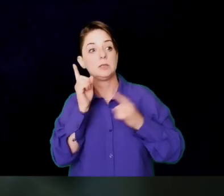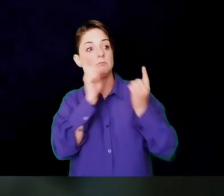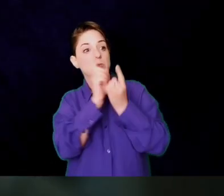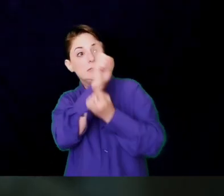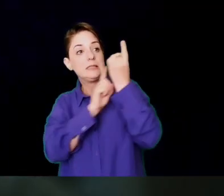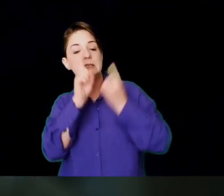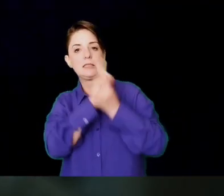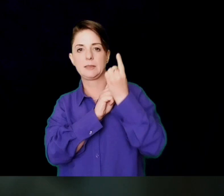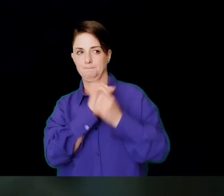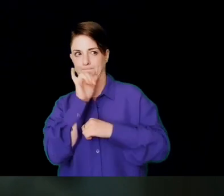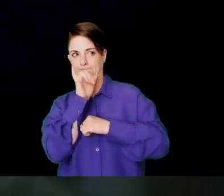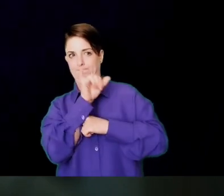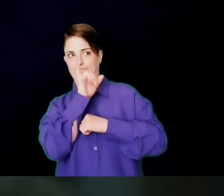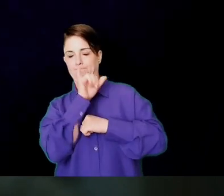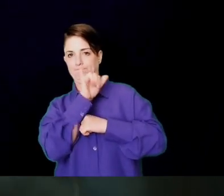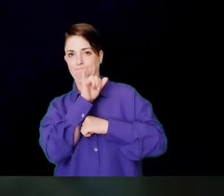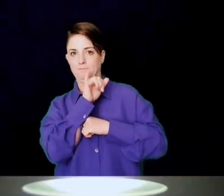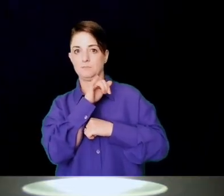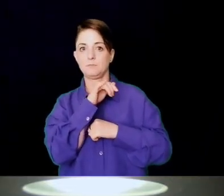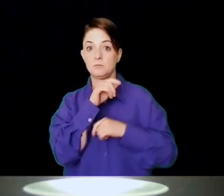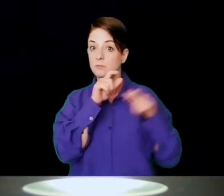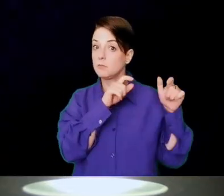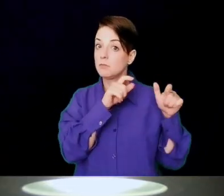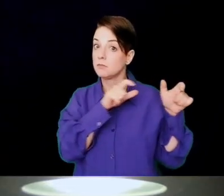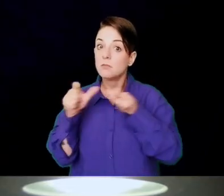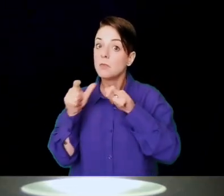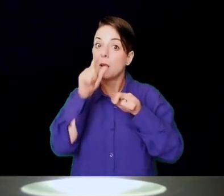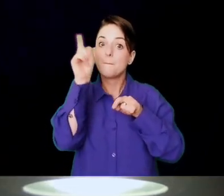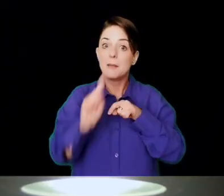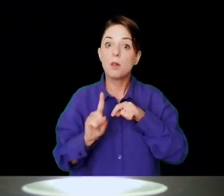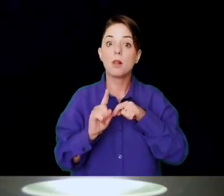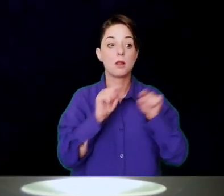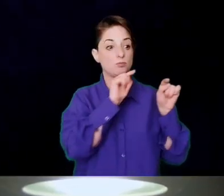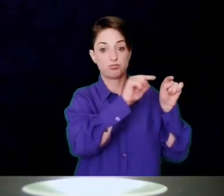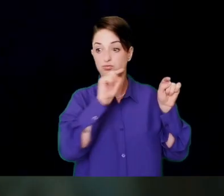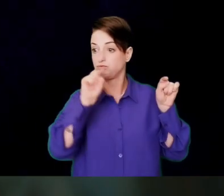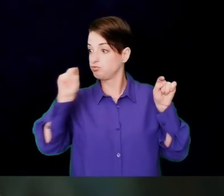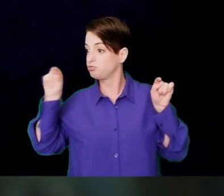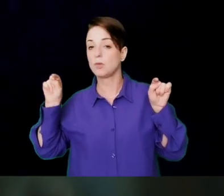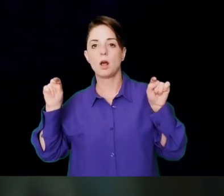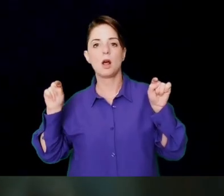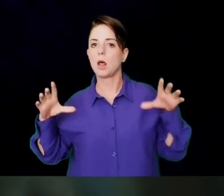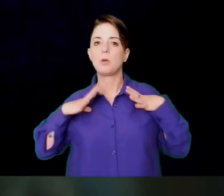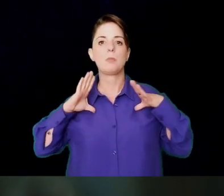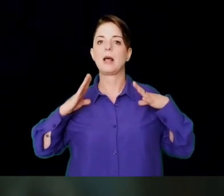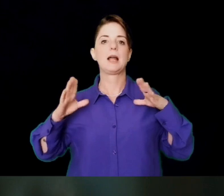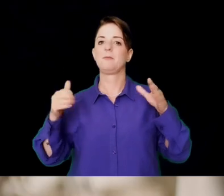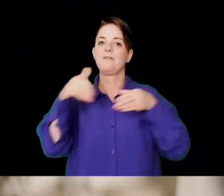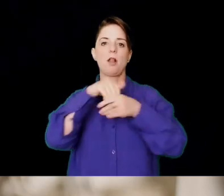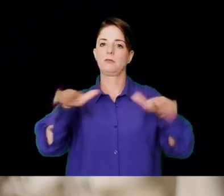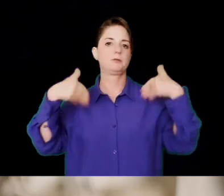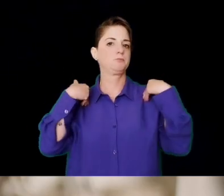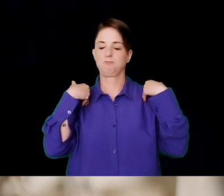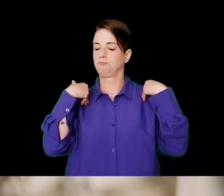are people within the four ports who are not prepared to be involved. We're